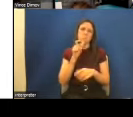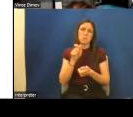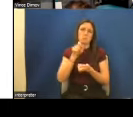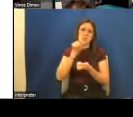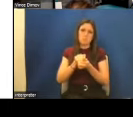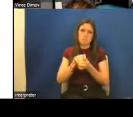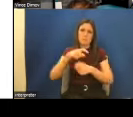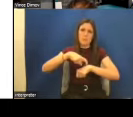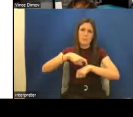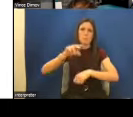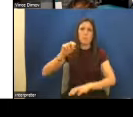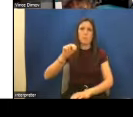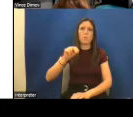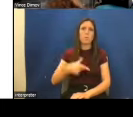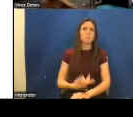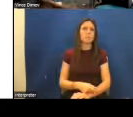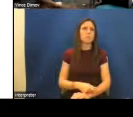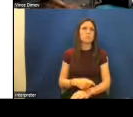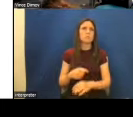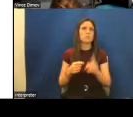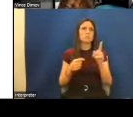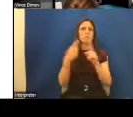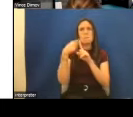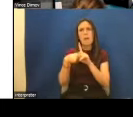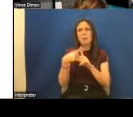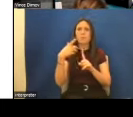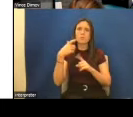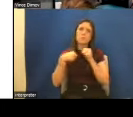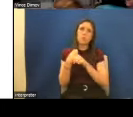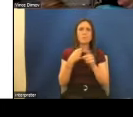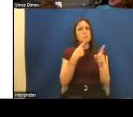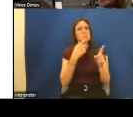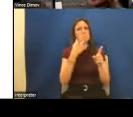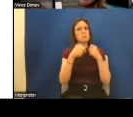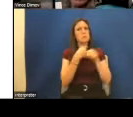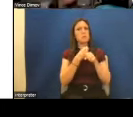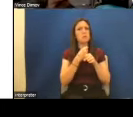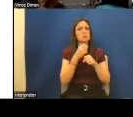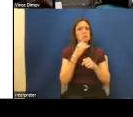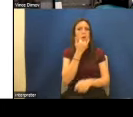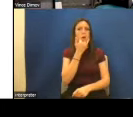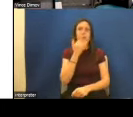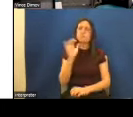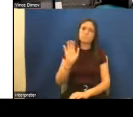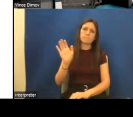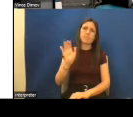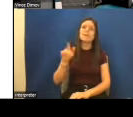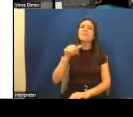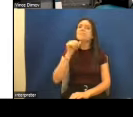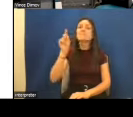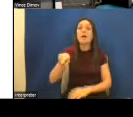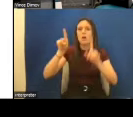in the manual, but yeah, 6 months is the most. Yeah. So I was gonna say the year is off. Right. Okay, so this is not a